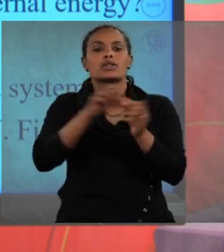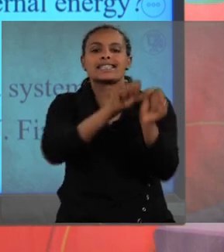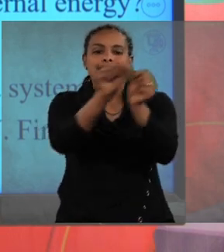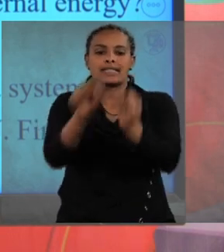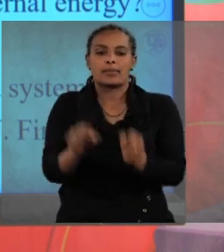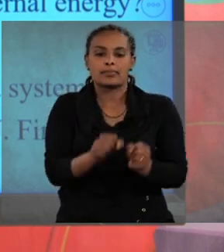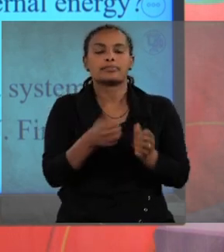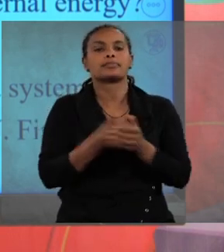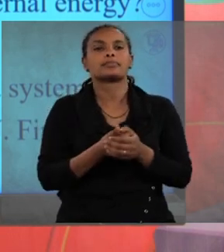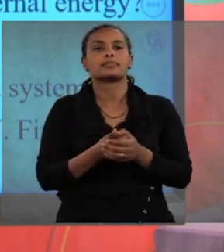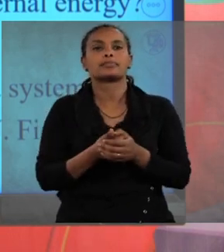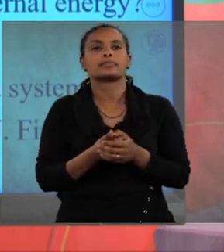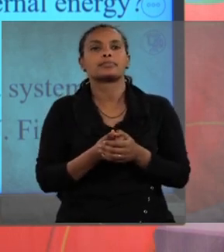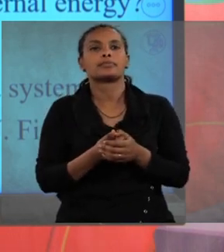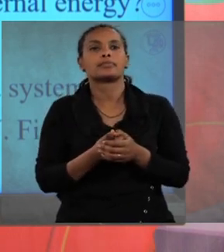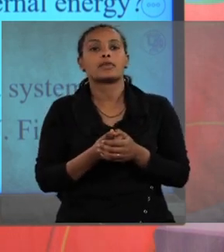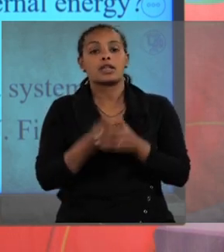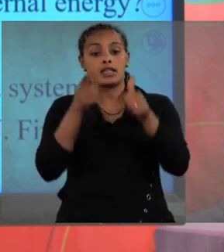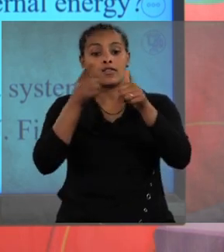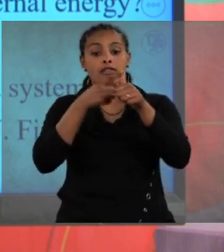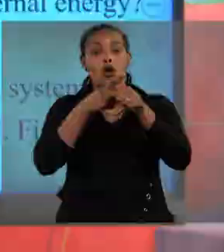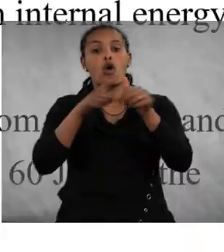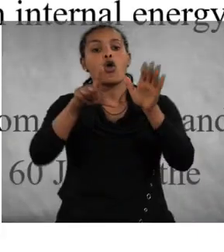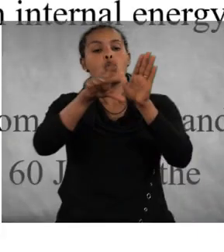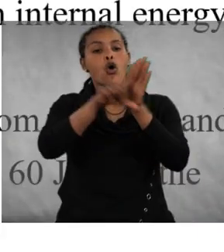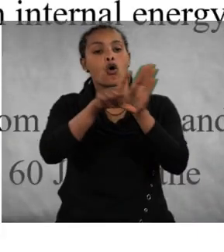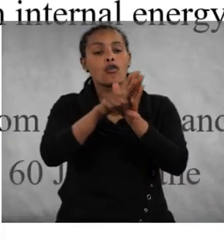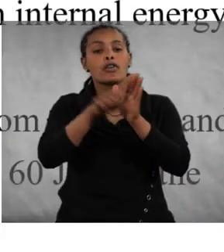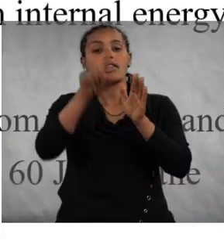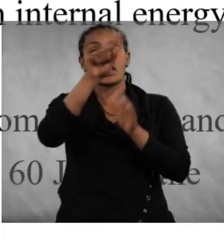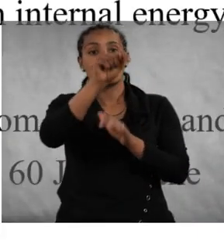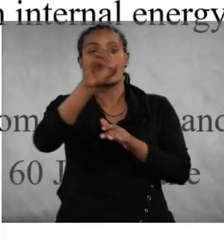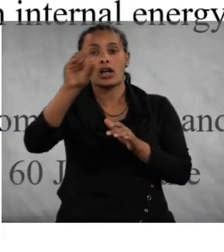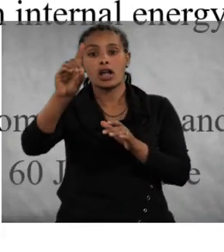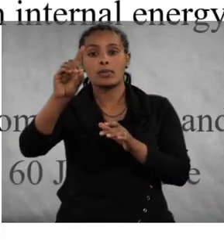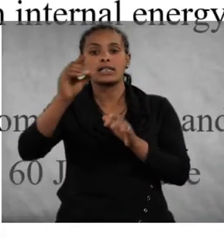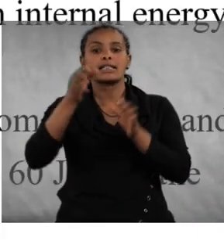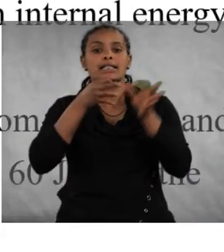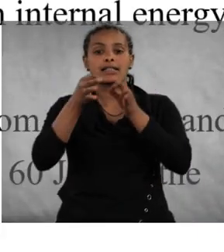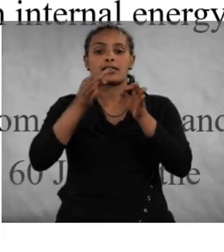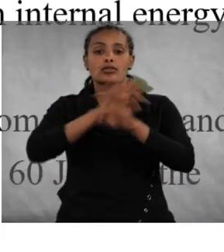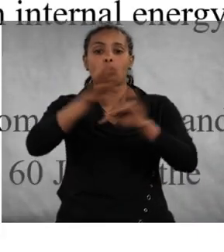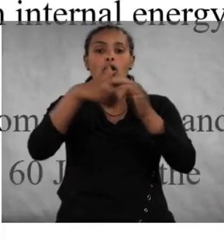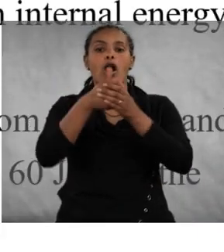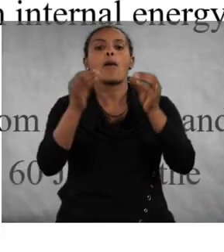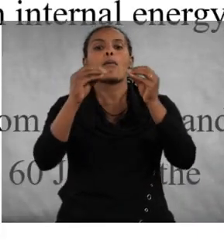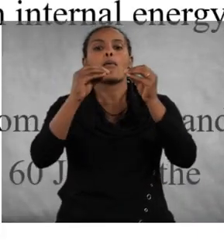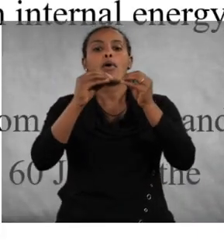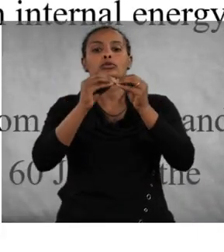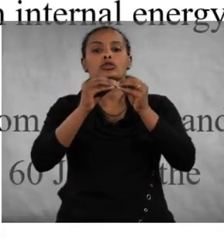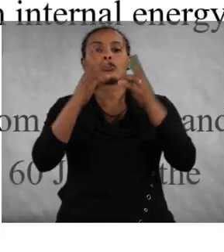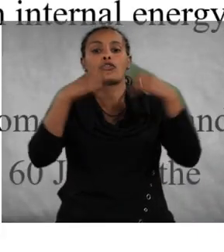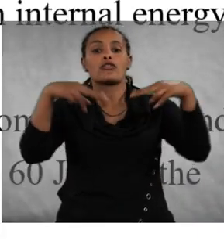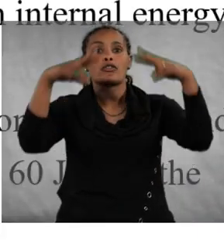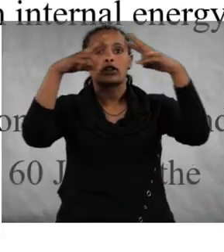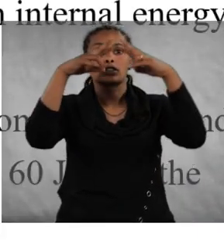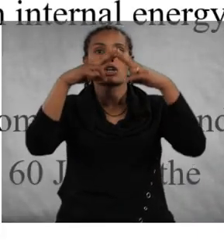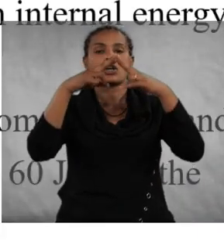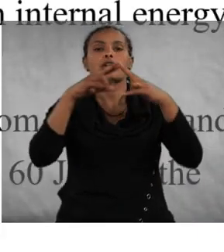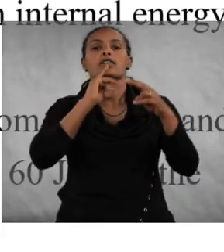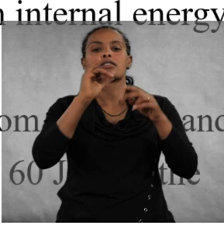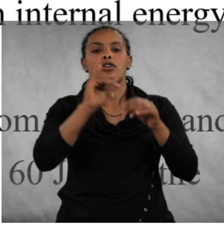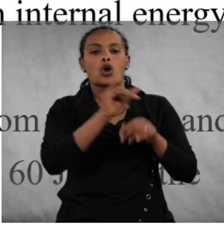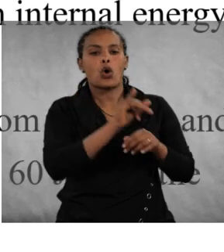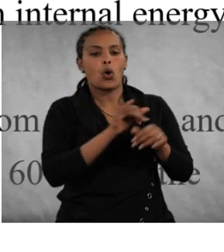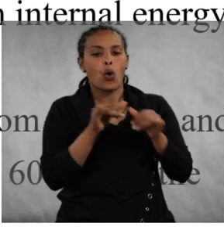system. The first law of thermodynamics states the total amount of energy in the universe is constant.